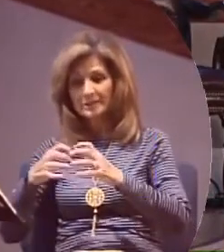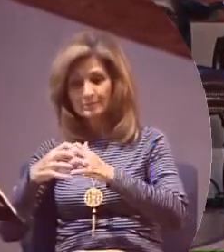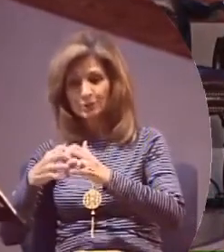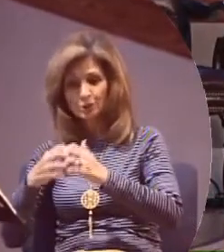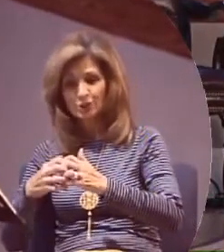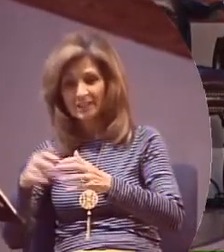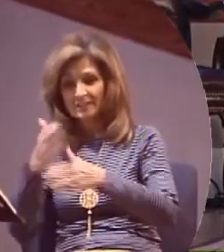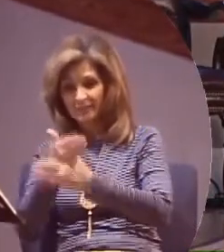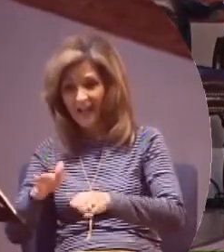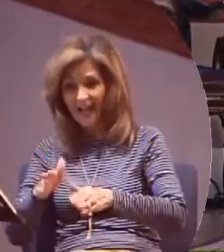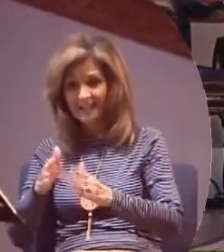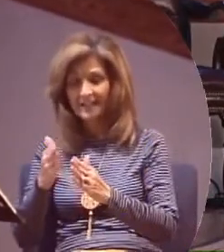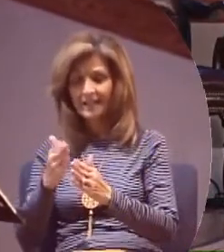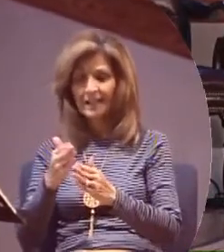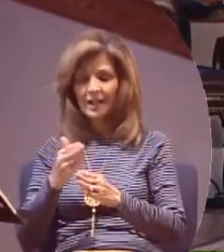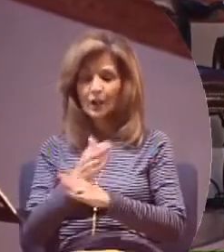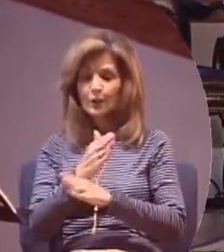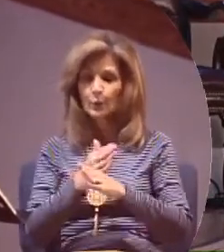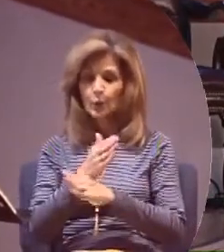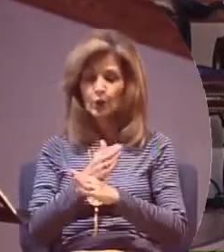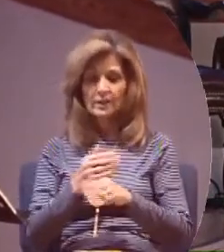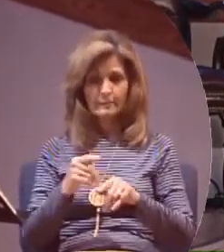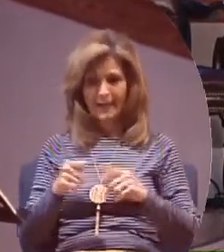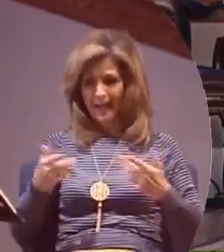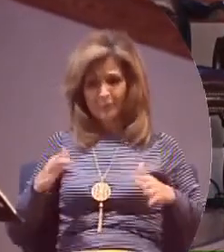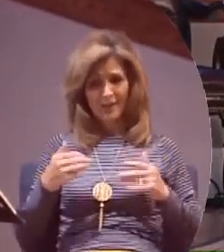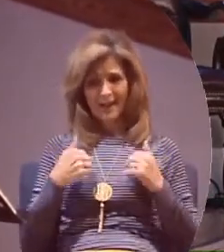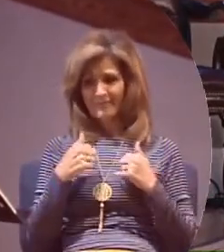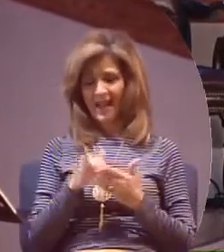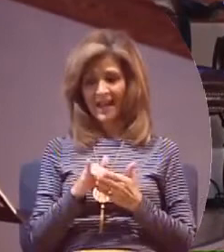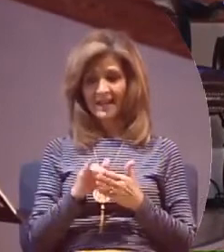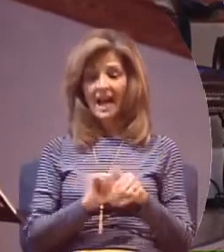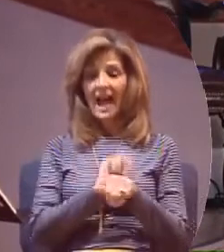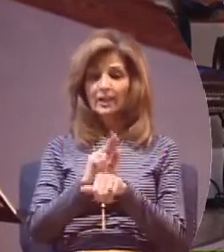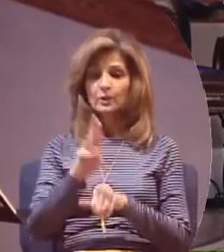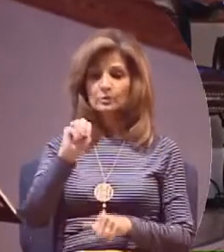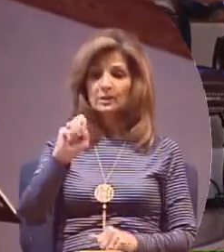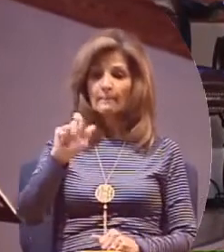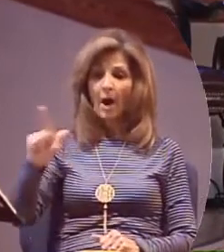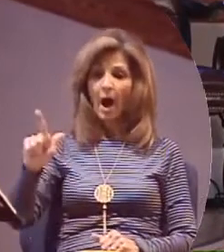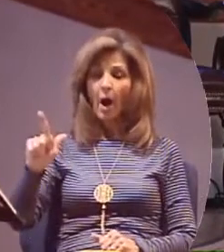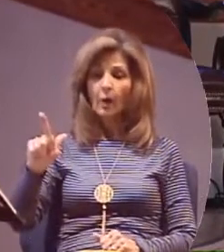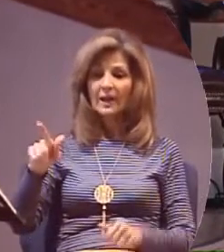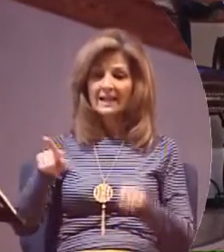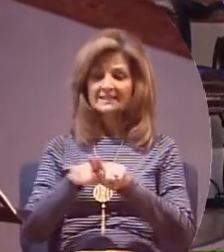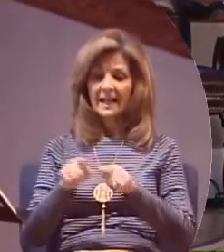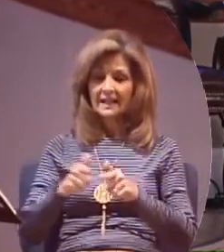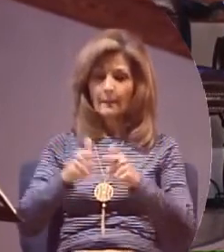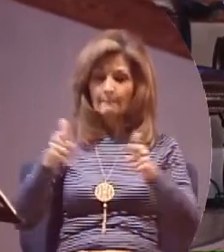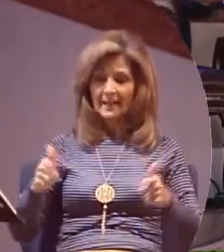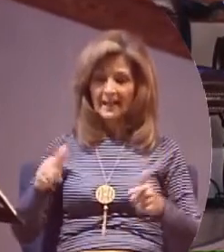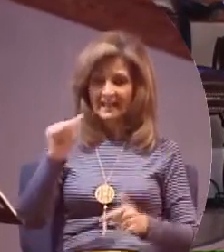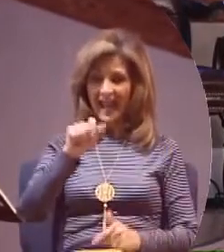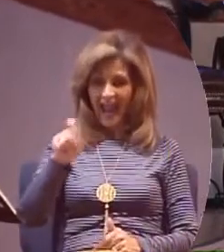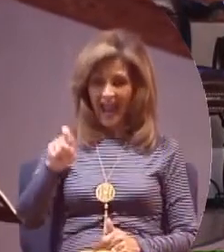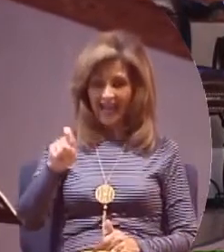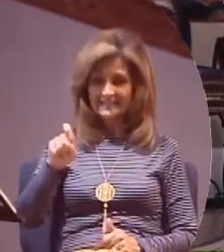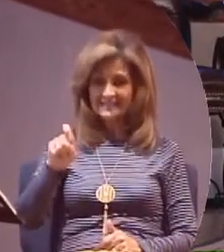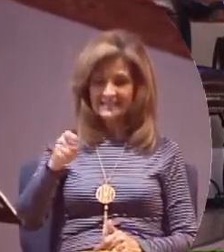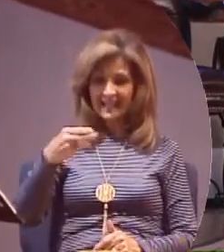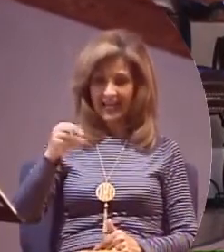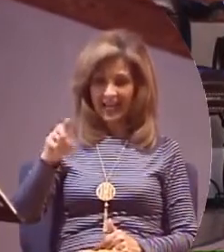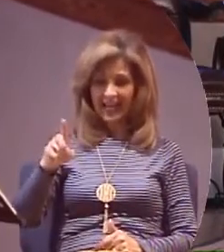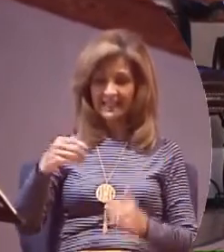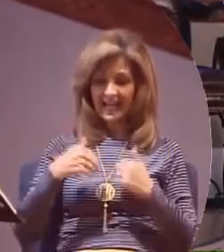used to call my mama, was maul. But a maul is not only a mama. A maul is a big old axe head. It's a big old, got a big handle on